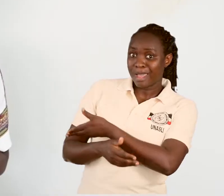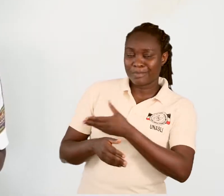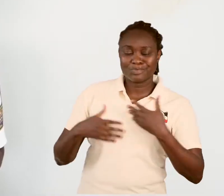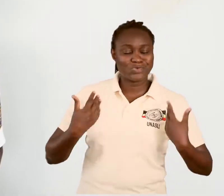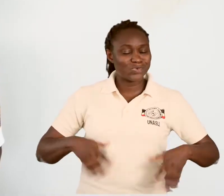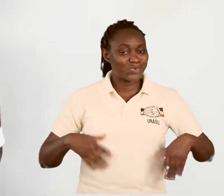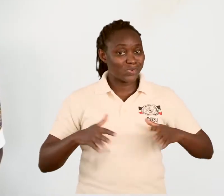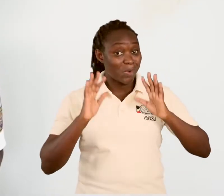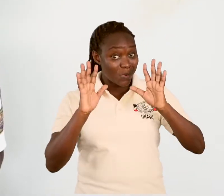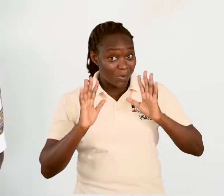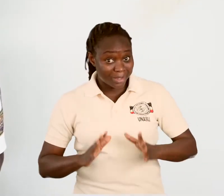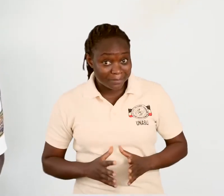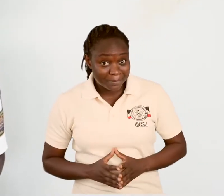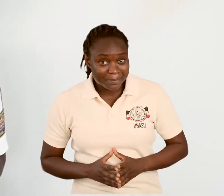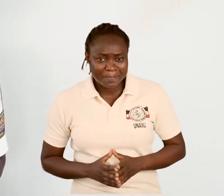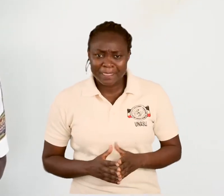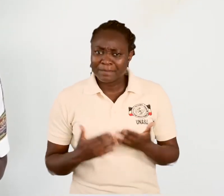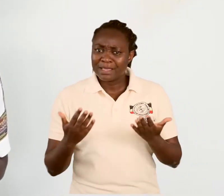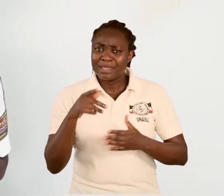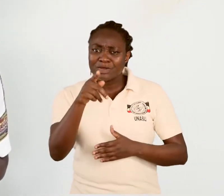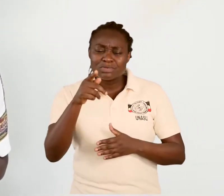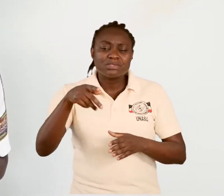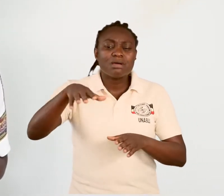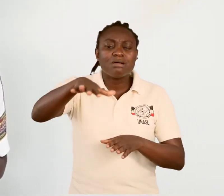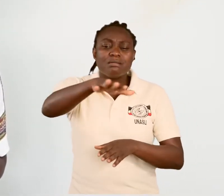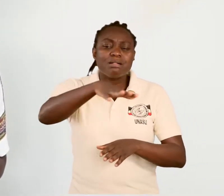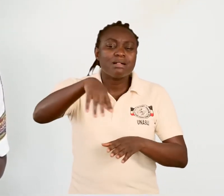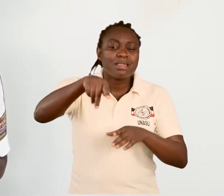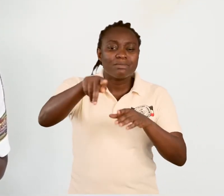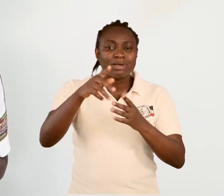Now, look around you.